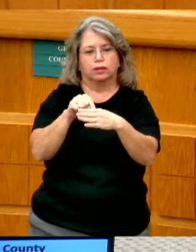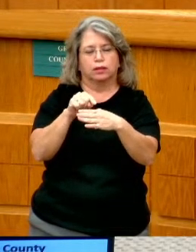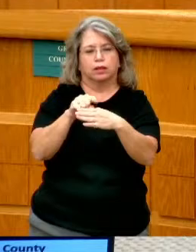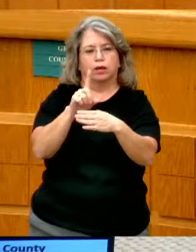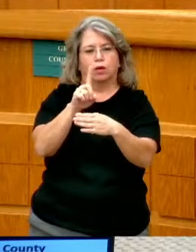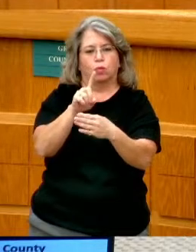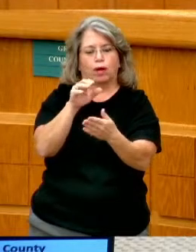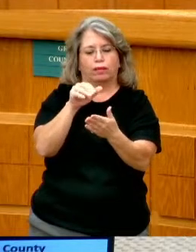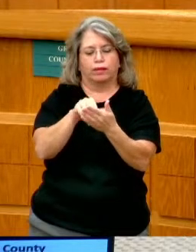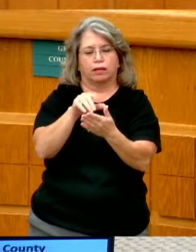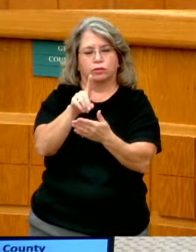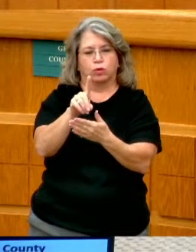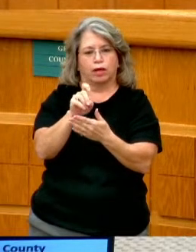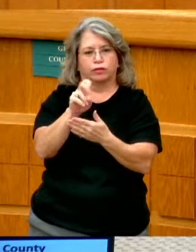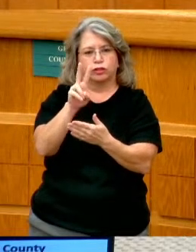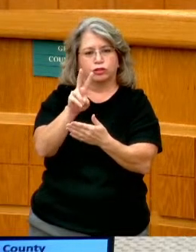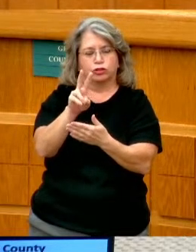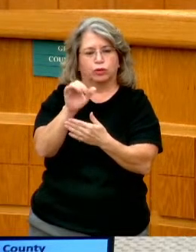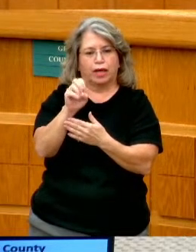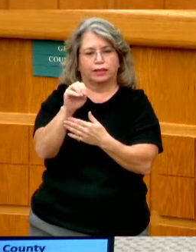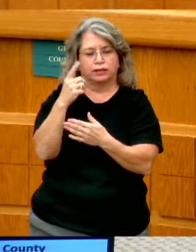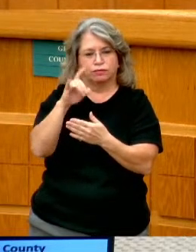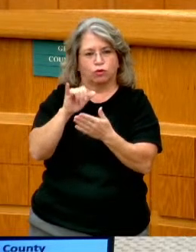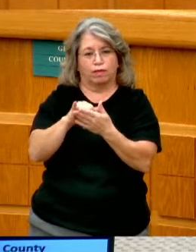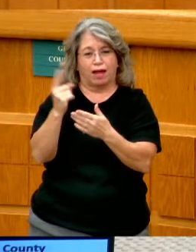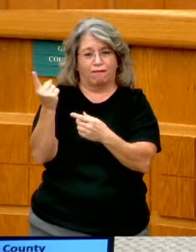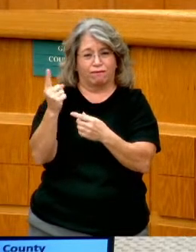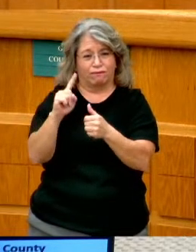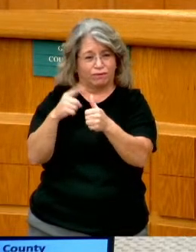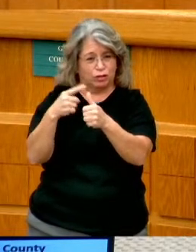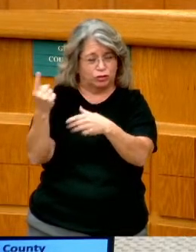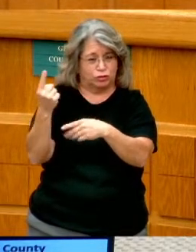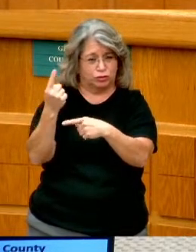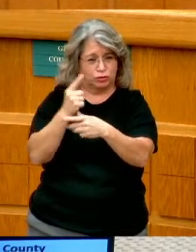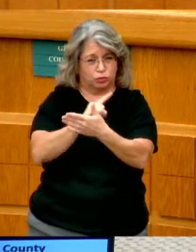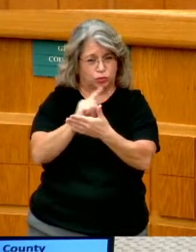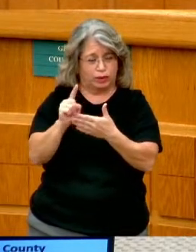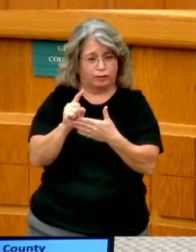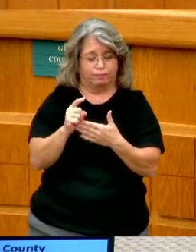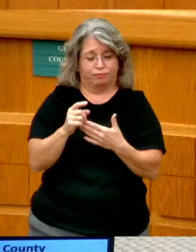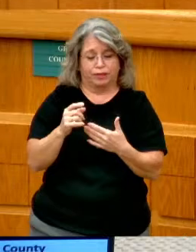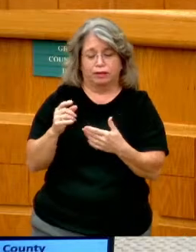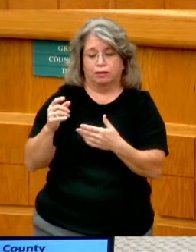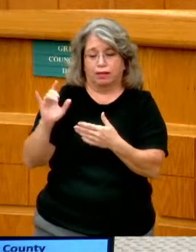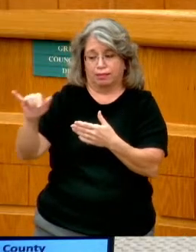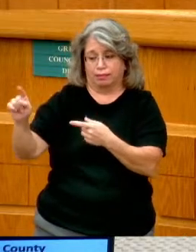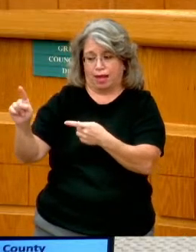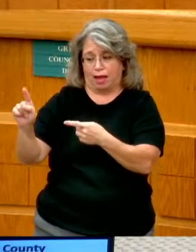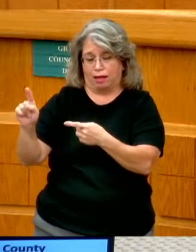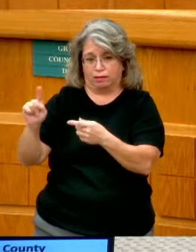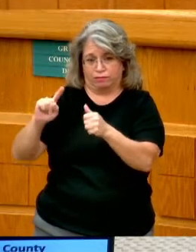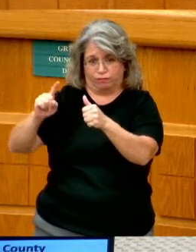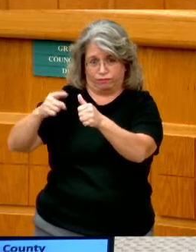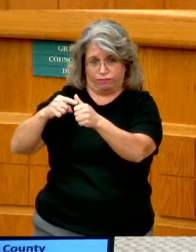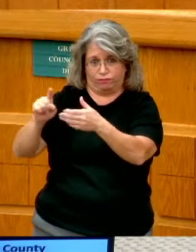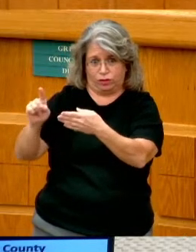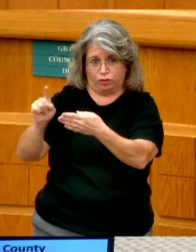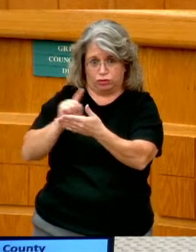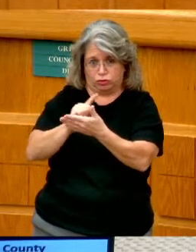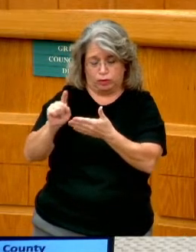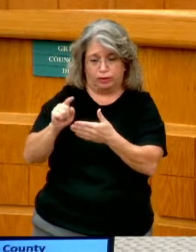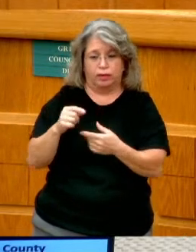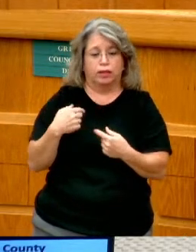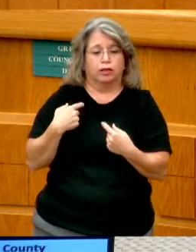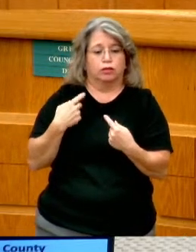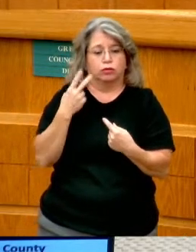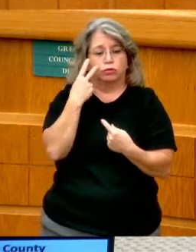1,202 cases for that 1 week for 7 days. This current week, you can tell by the numbers. You see 109,